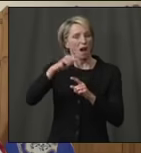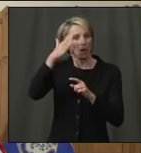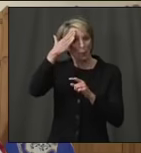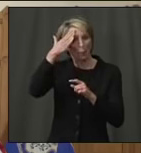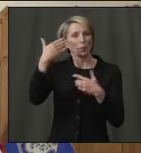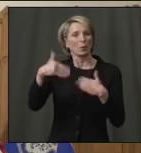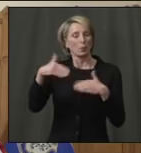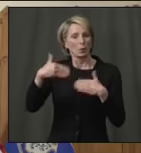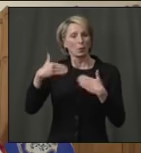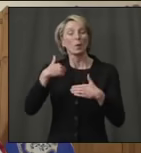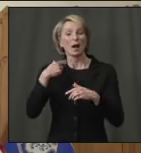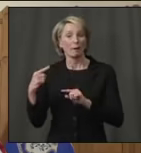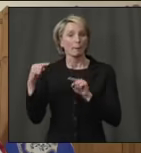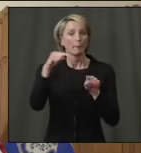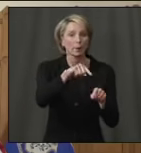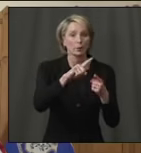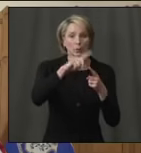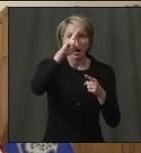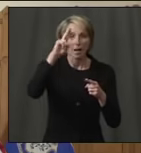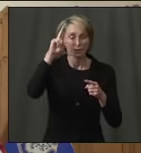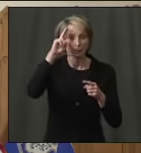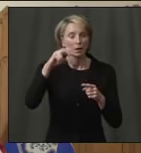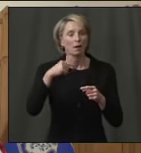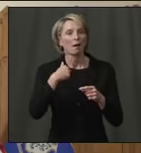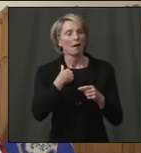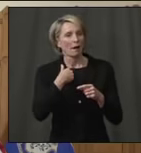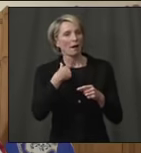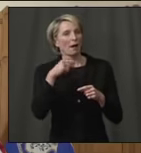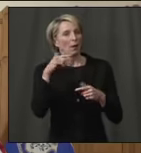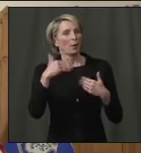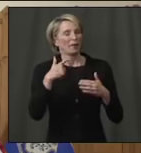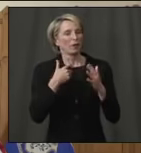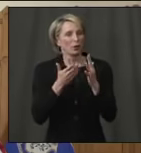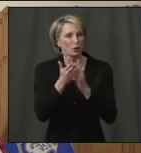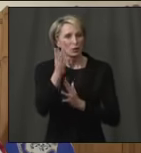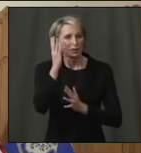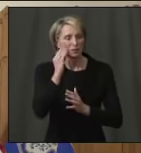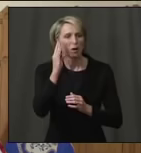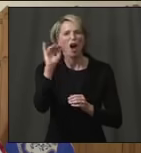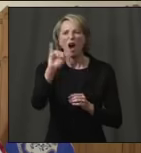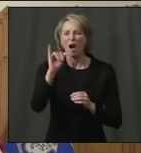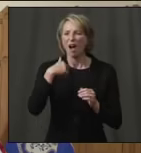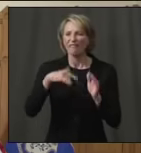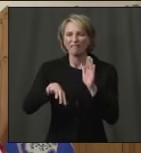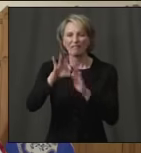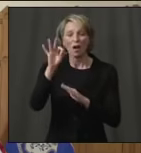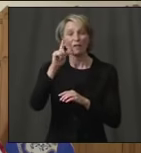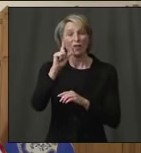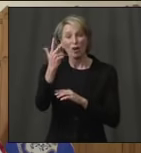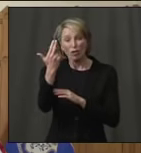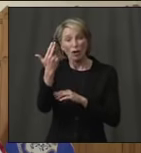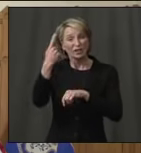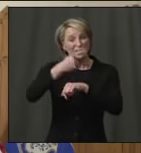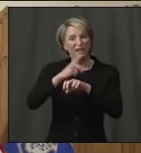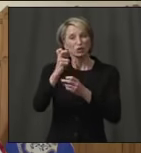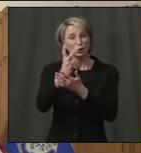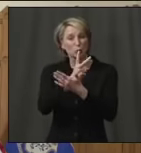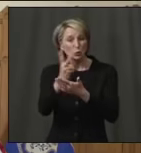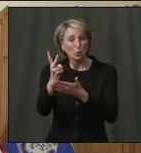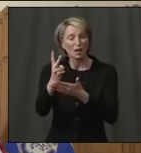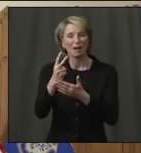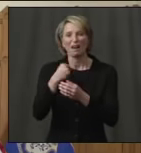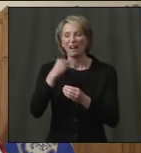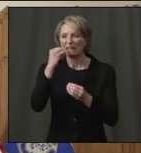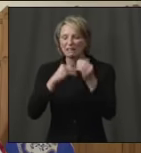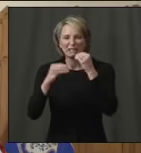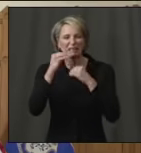The one thing that I find a lot of people have, which I had also, I couldn't eat for like 13 days. Mm. Nothing tasted